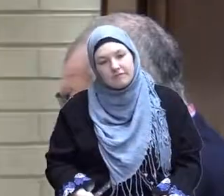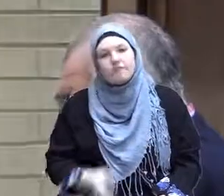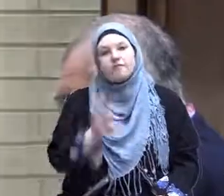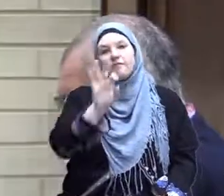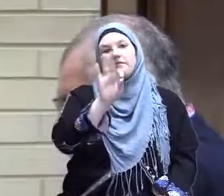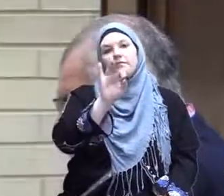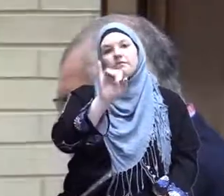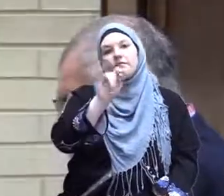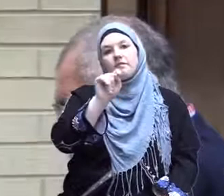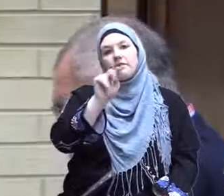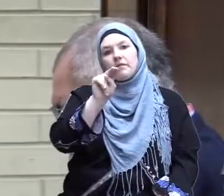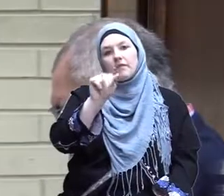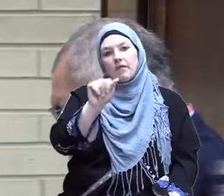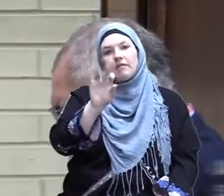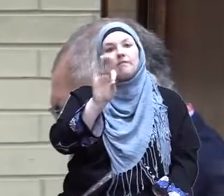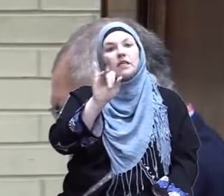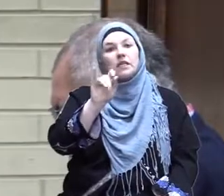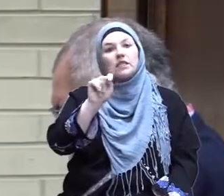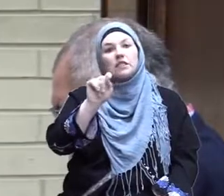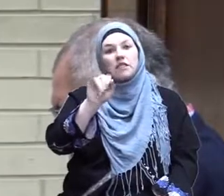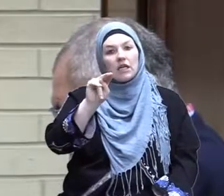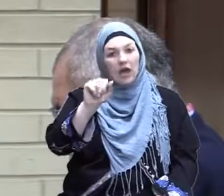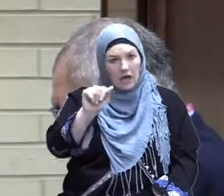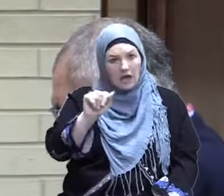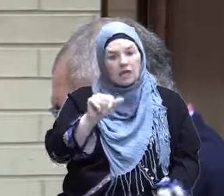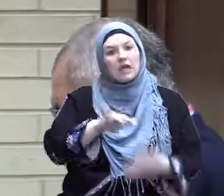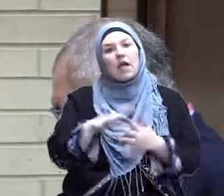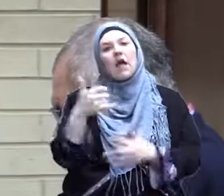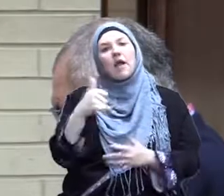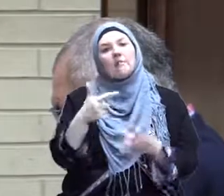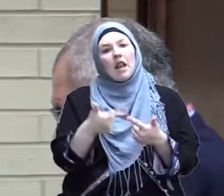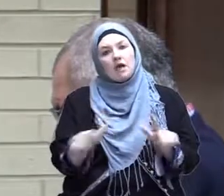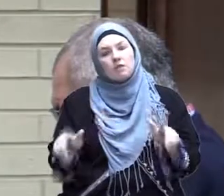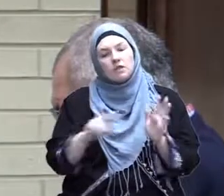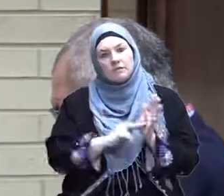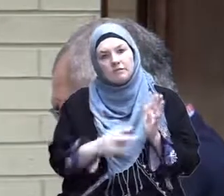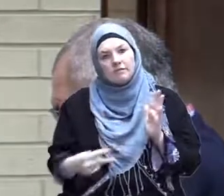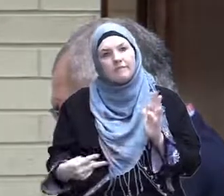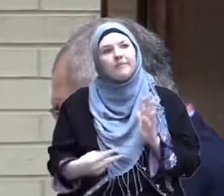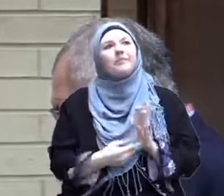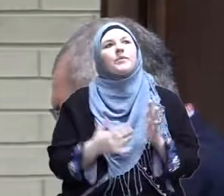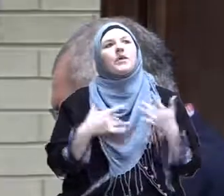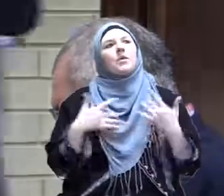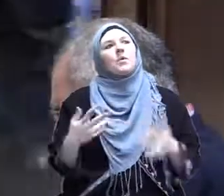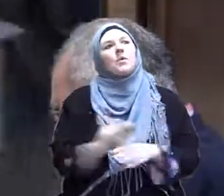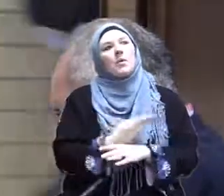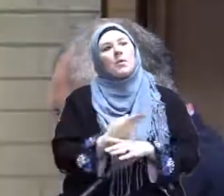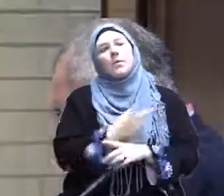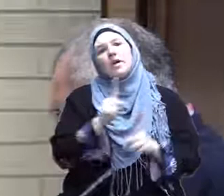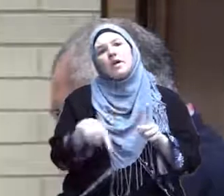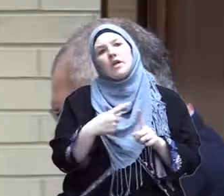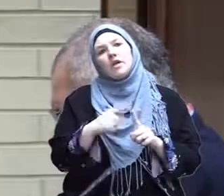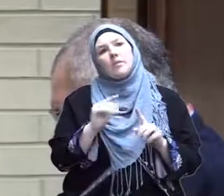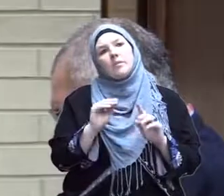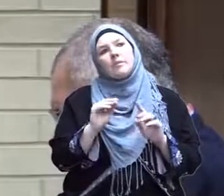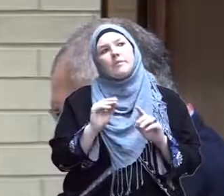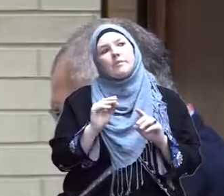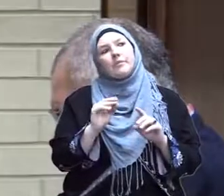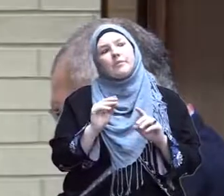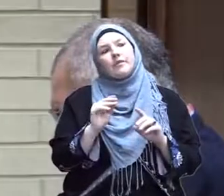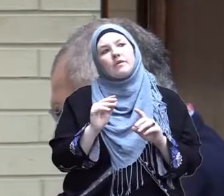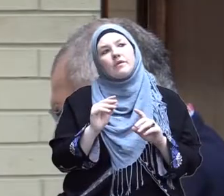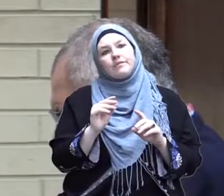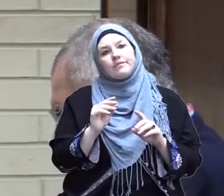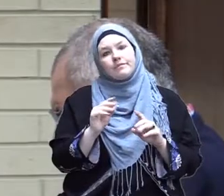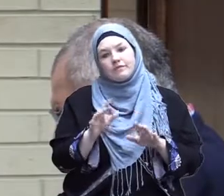we explained before in the Arabic language, is mainly used when you put the raw gold extracted